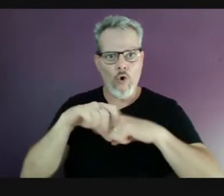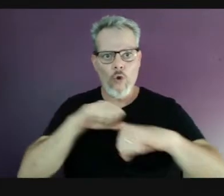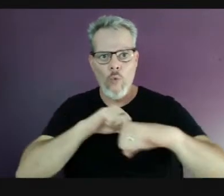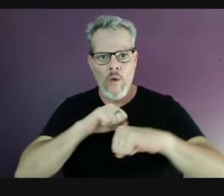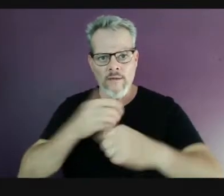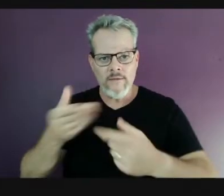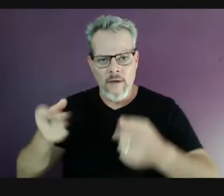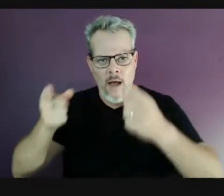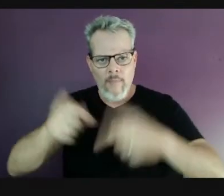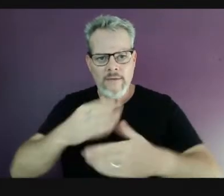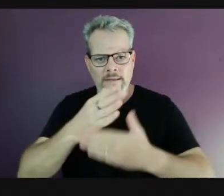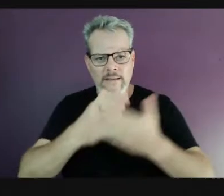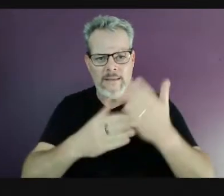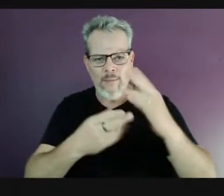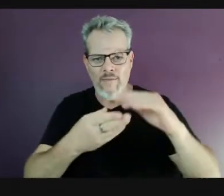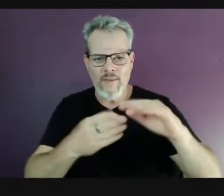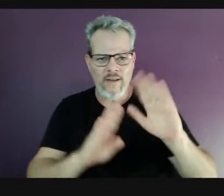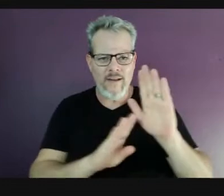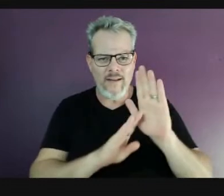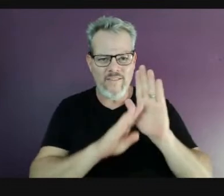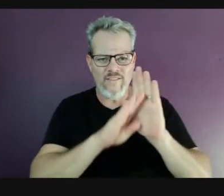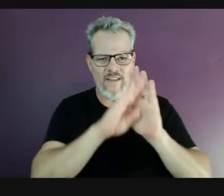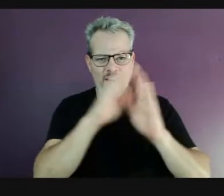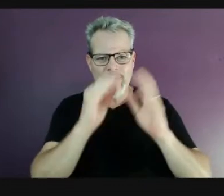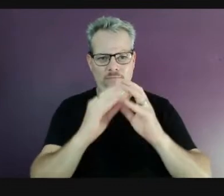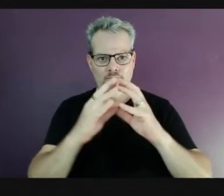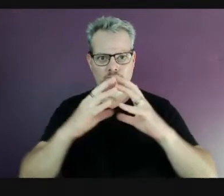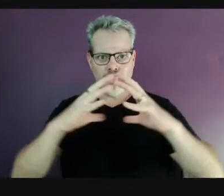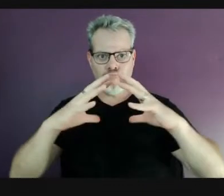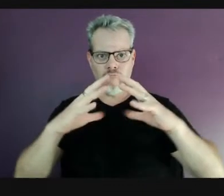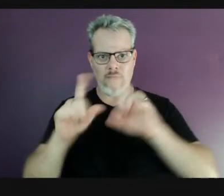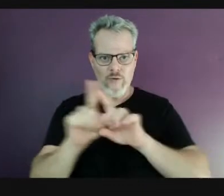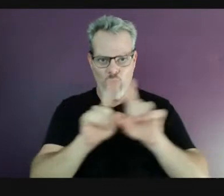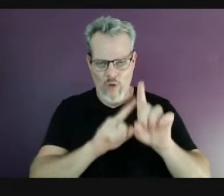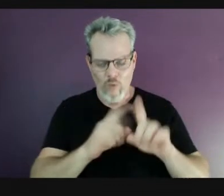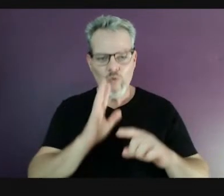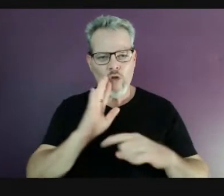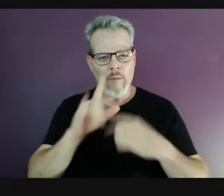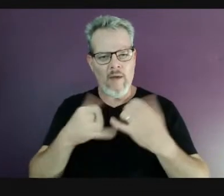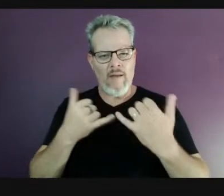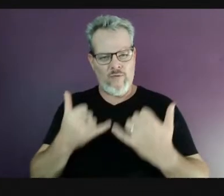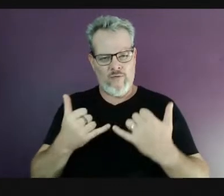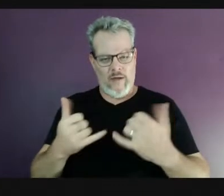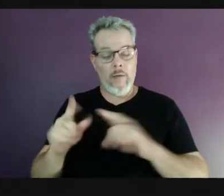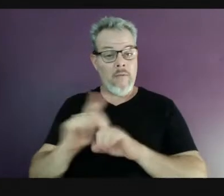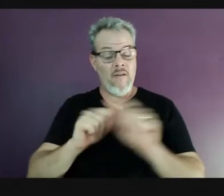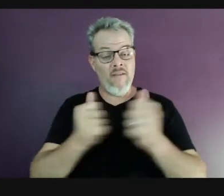of the inflation as well. Stuff we'll be going into here in the broadcast. But yeah, it's been good.